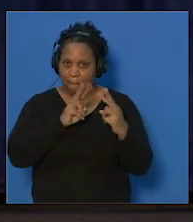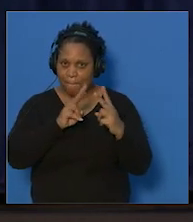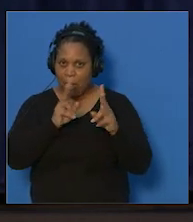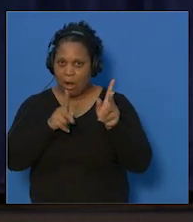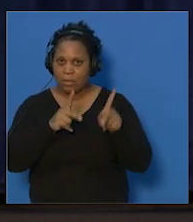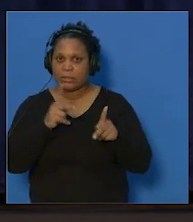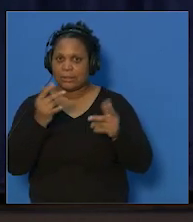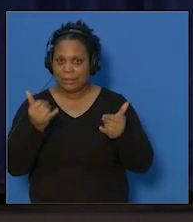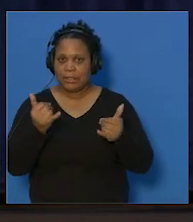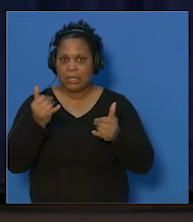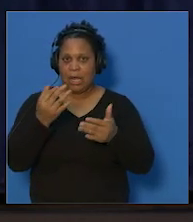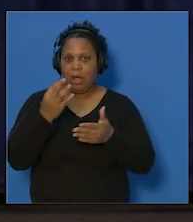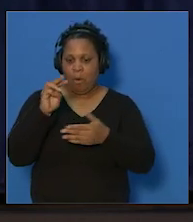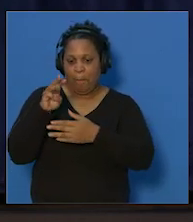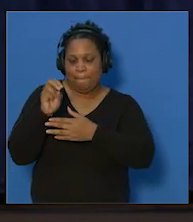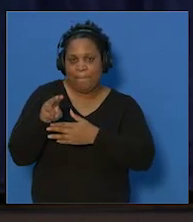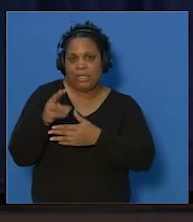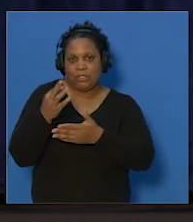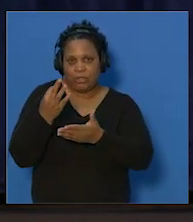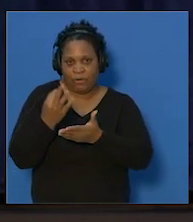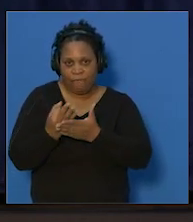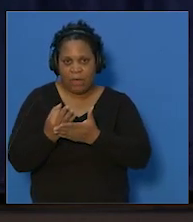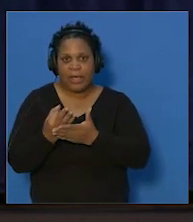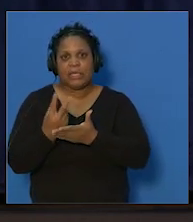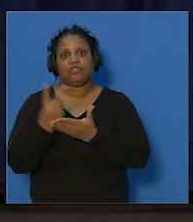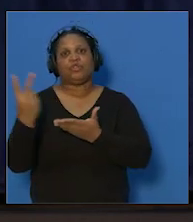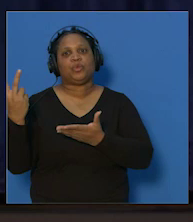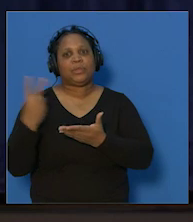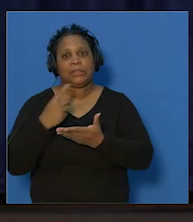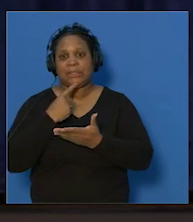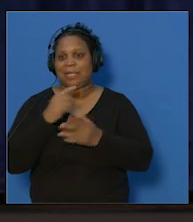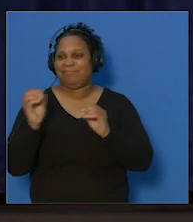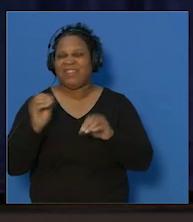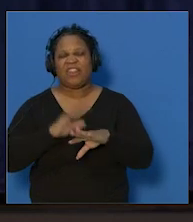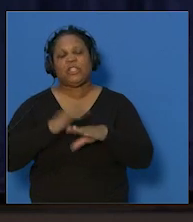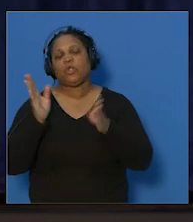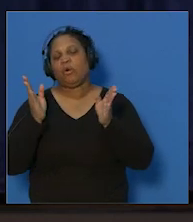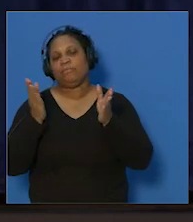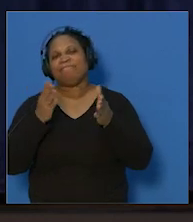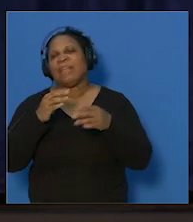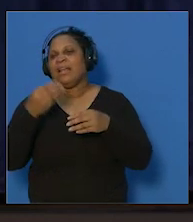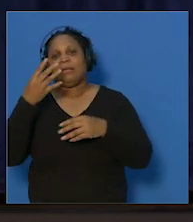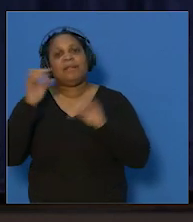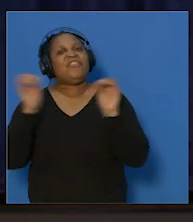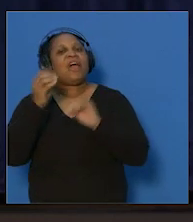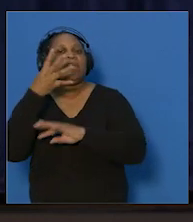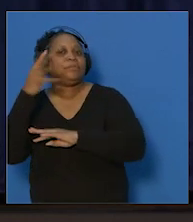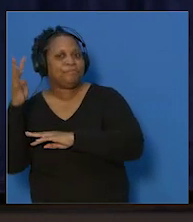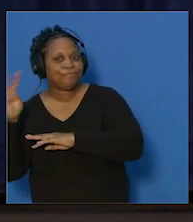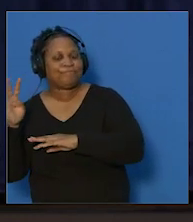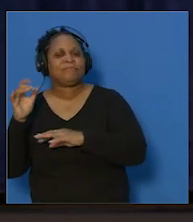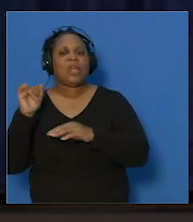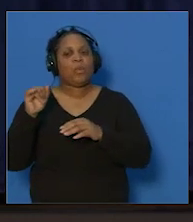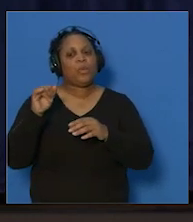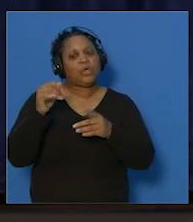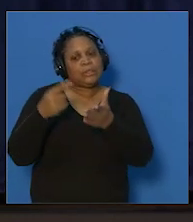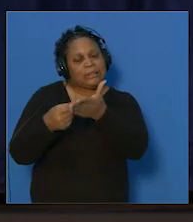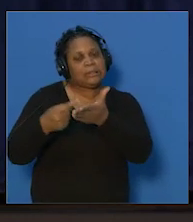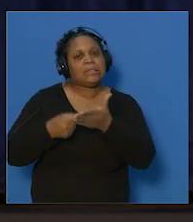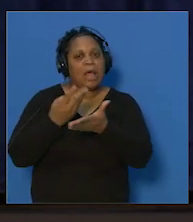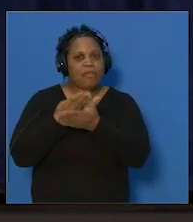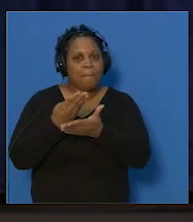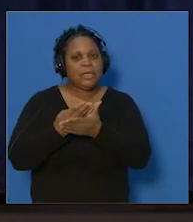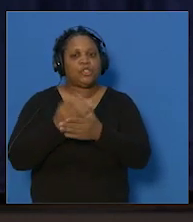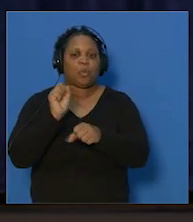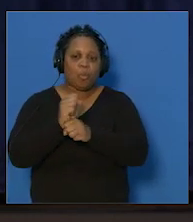that the Minister of Finance, when he was here 2 weeks ago, said that nothing is off the table and he is recasting the budget. We are going to work through that particular process,